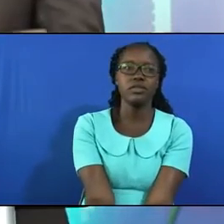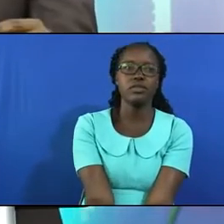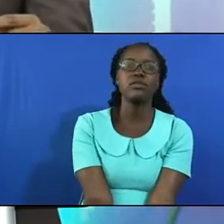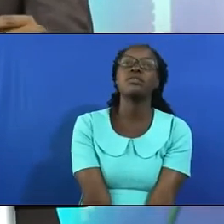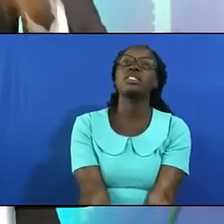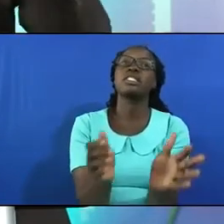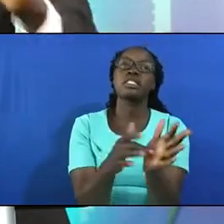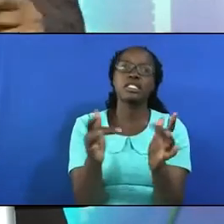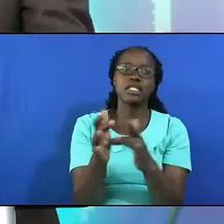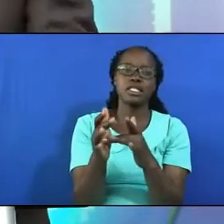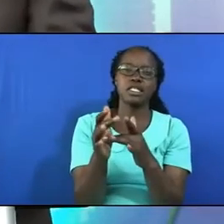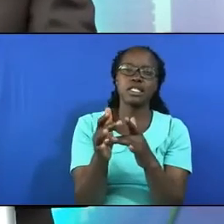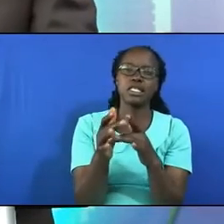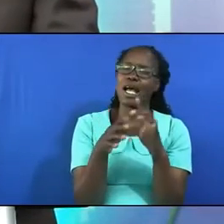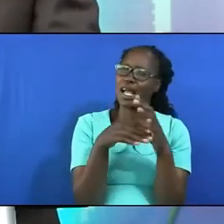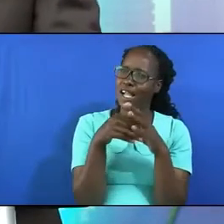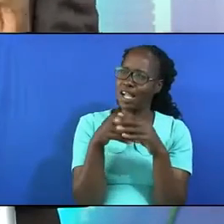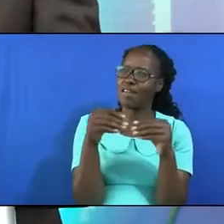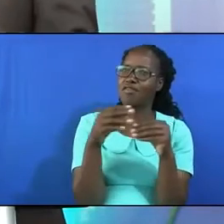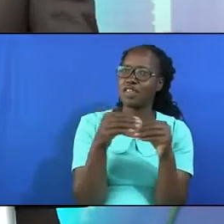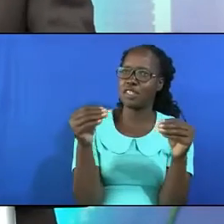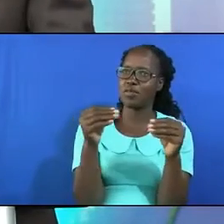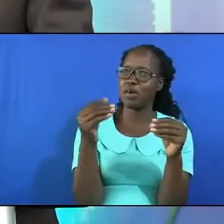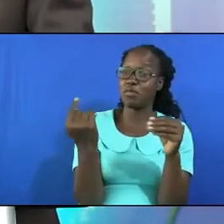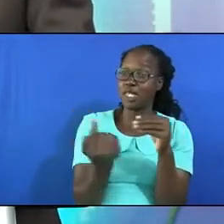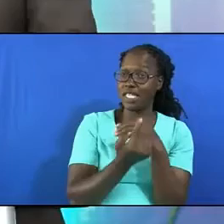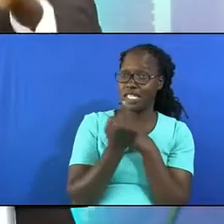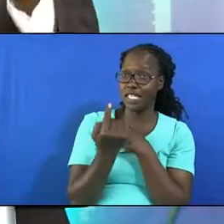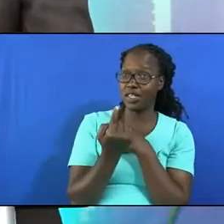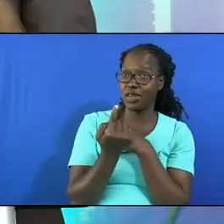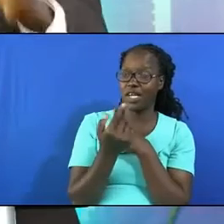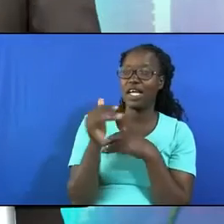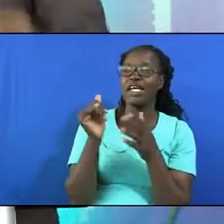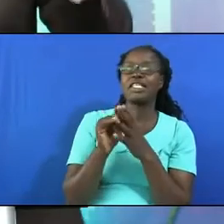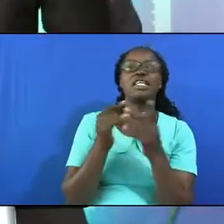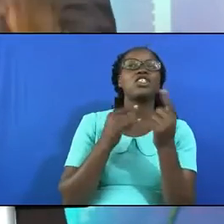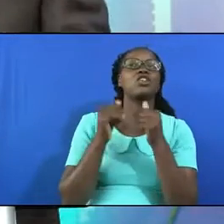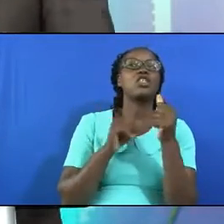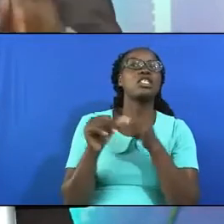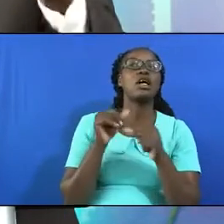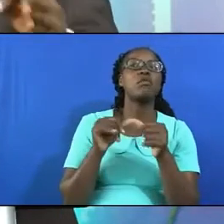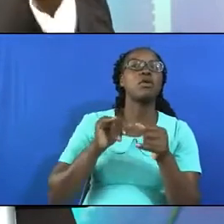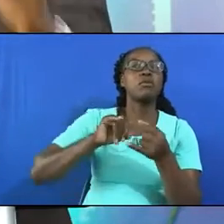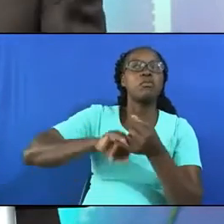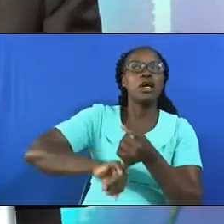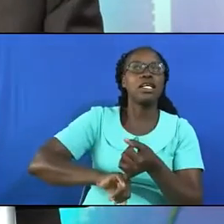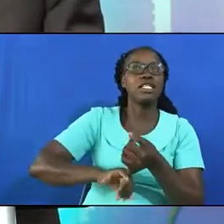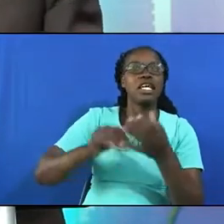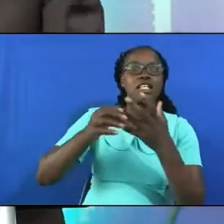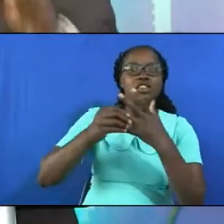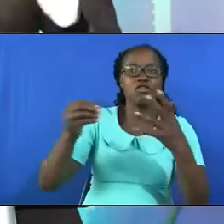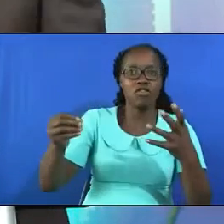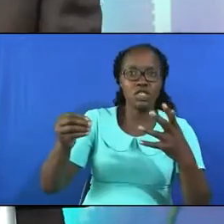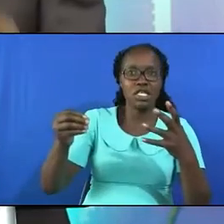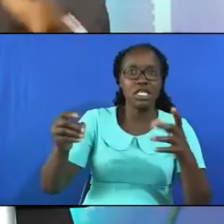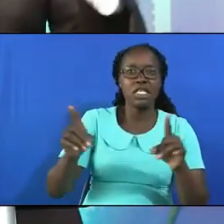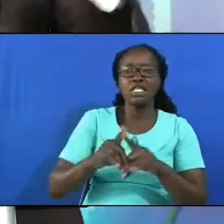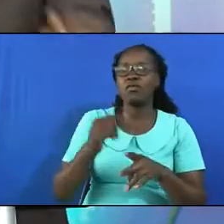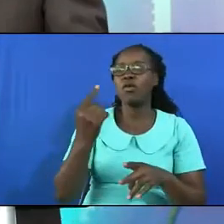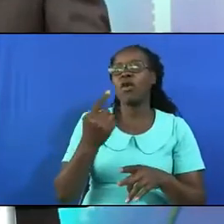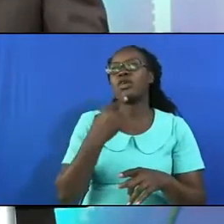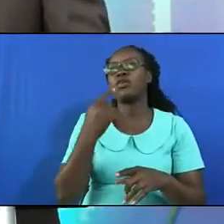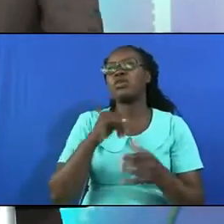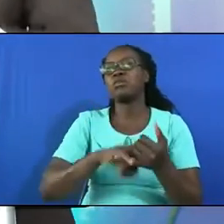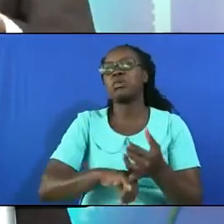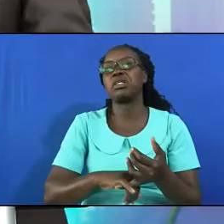Amen. Jesus was so comfortable being single that he talked about marriage and divorce like one who